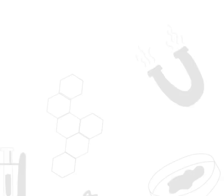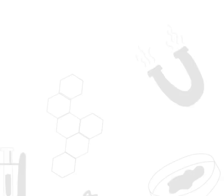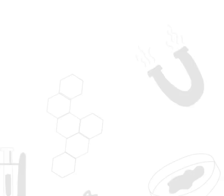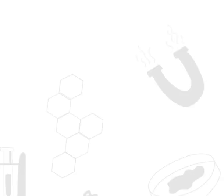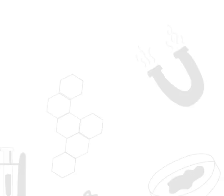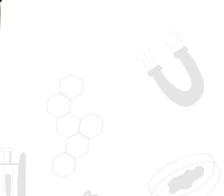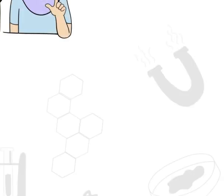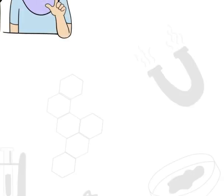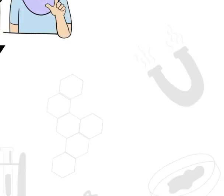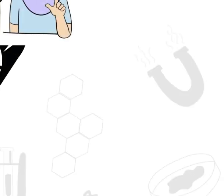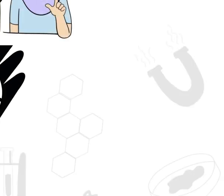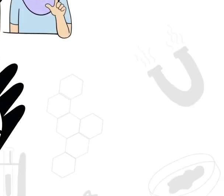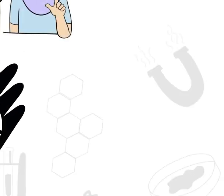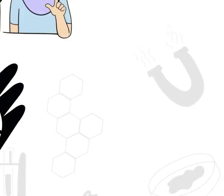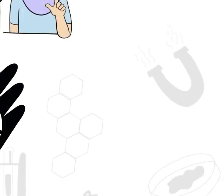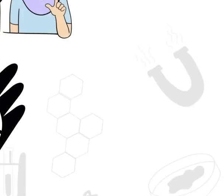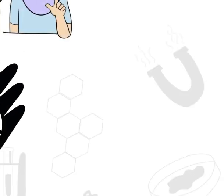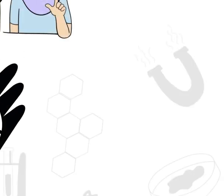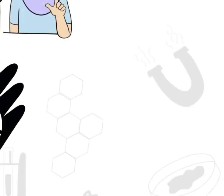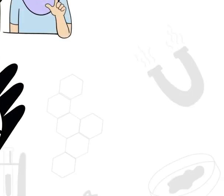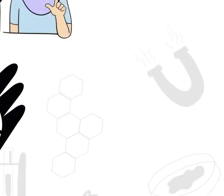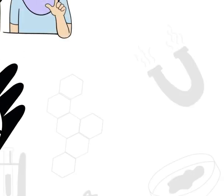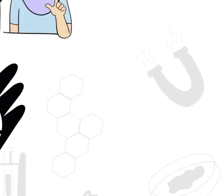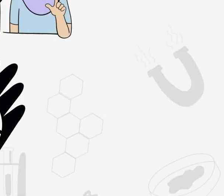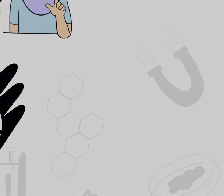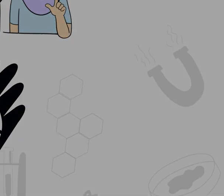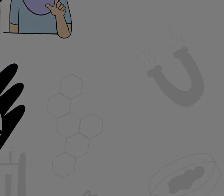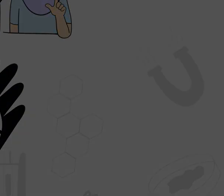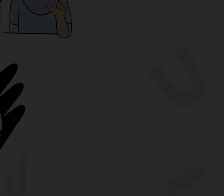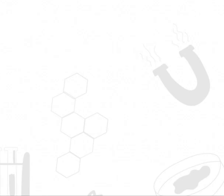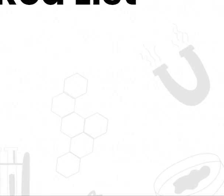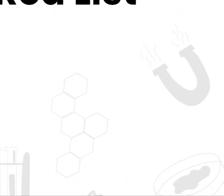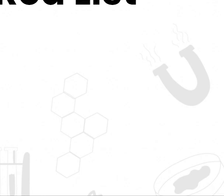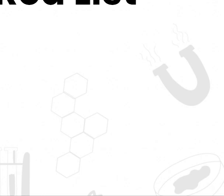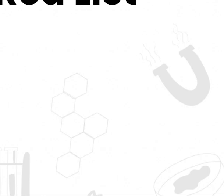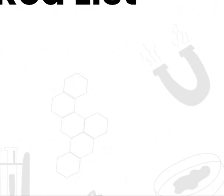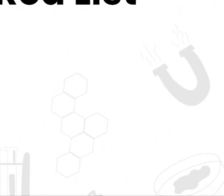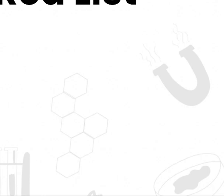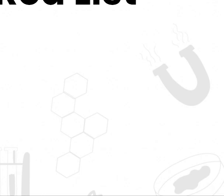Welcome to ISL Enabled Virtual Lab of CSIR.